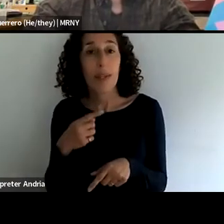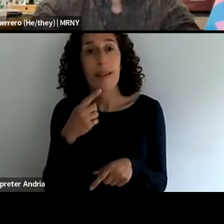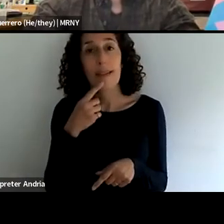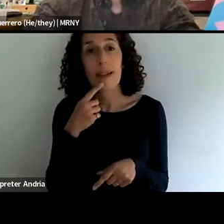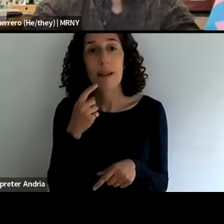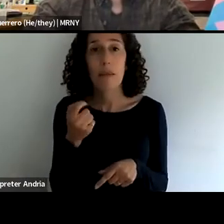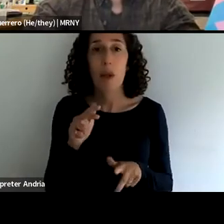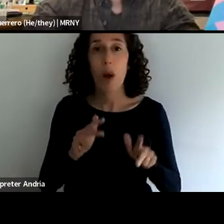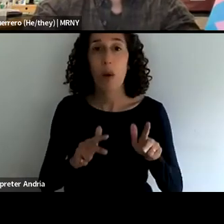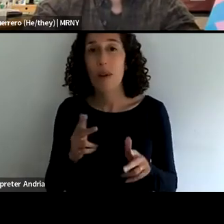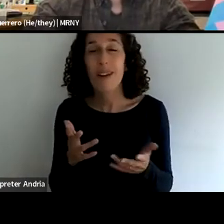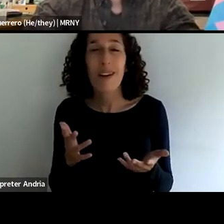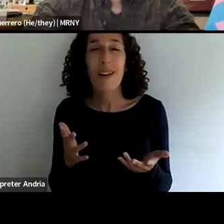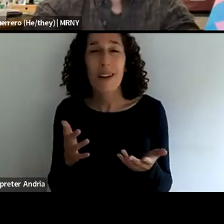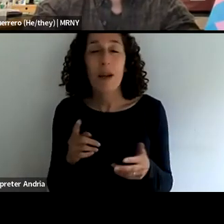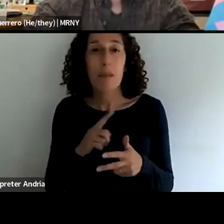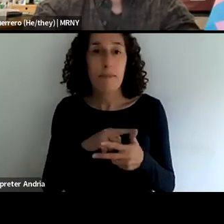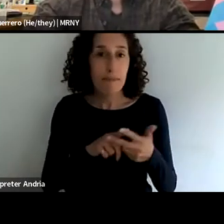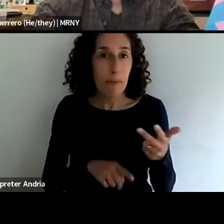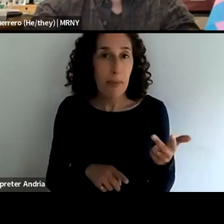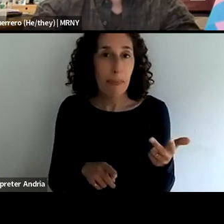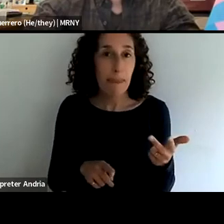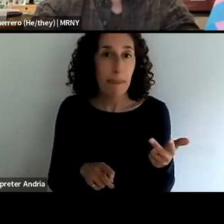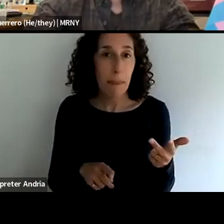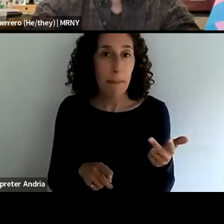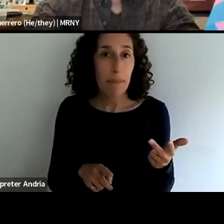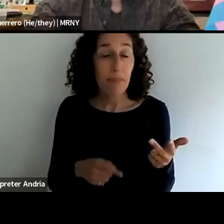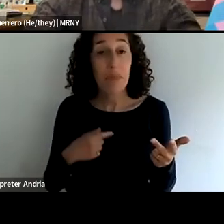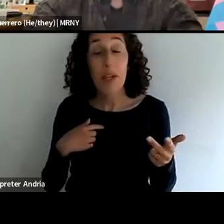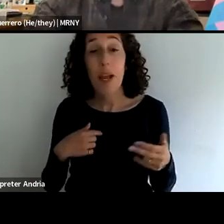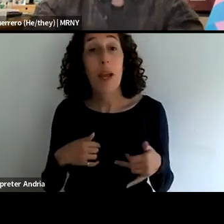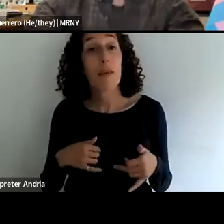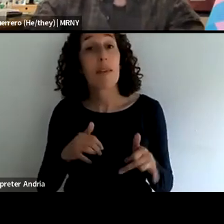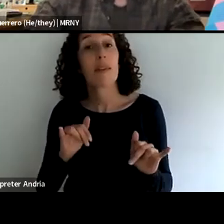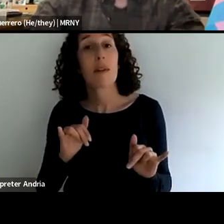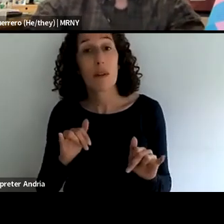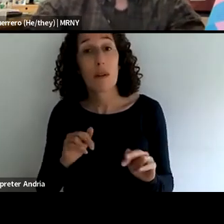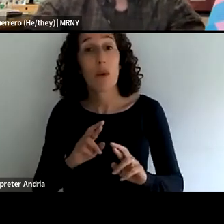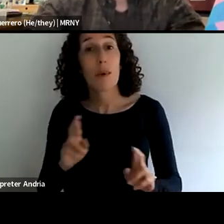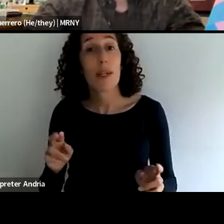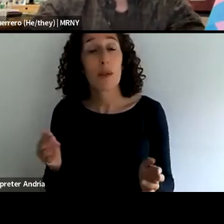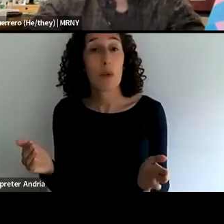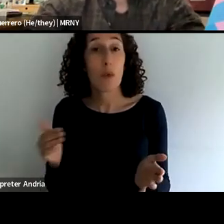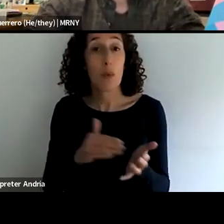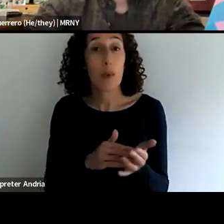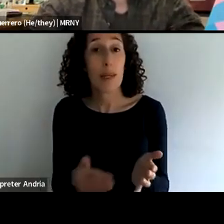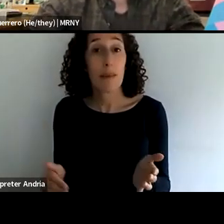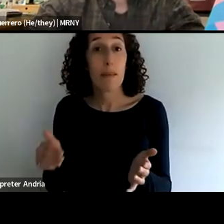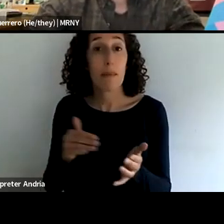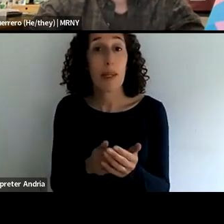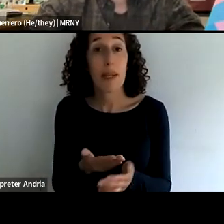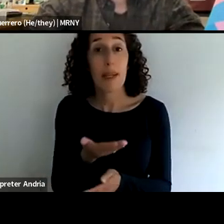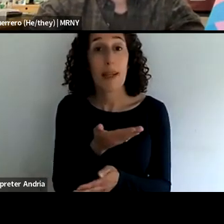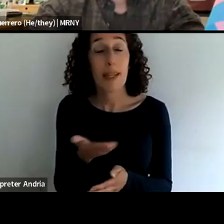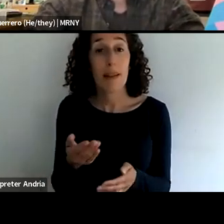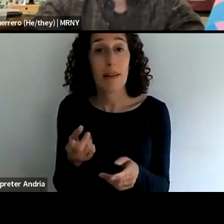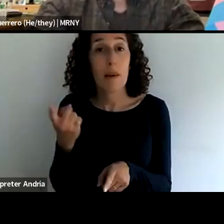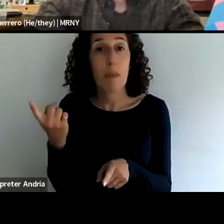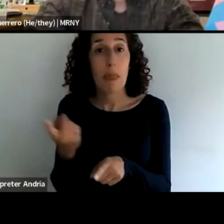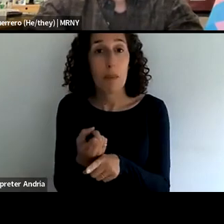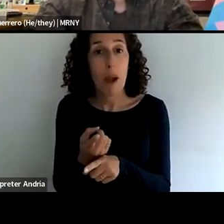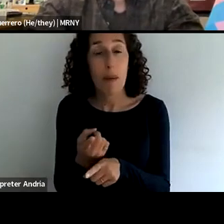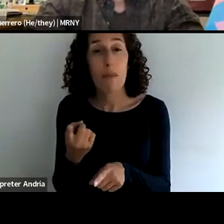little awkward. I mean, I'm always down for, you know, kind of repeating things in the proper language. And again, that's like an